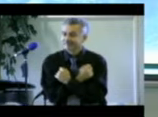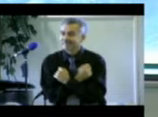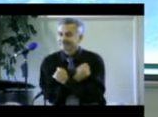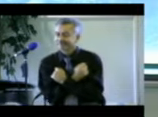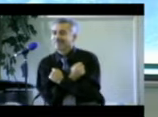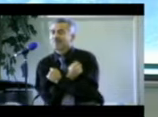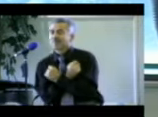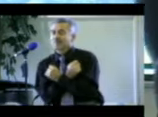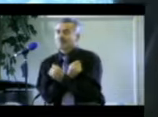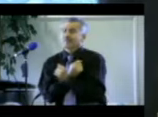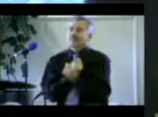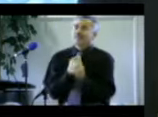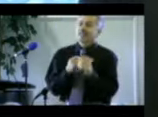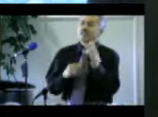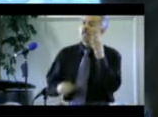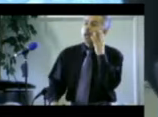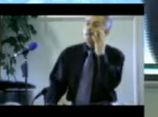difference between Moses